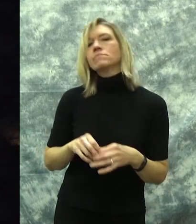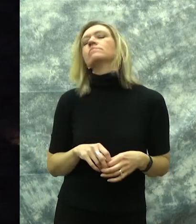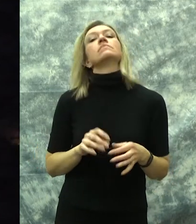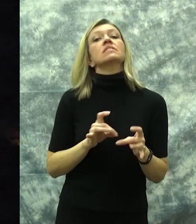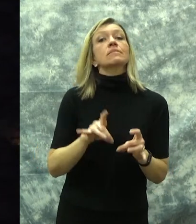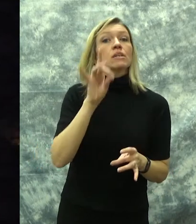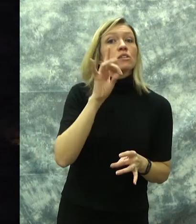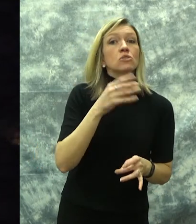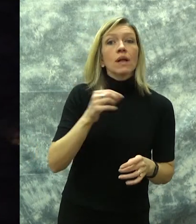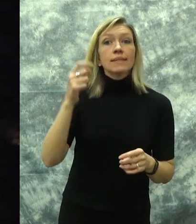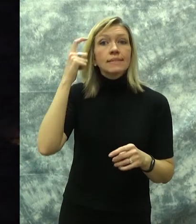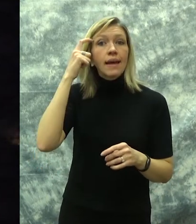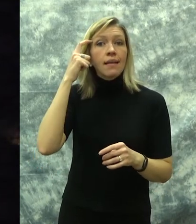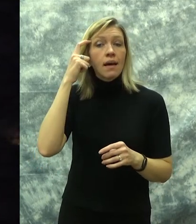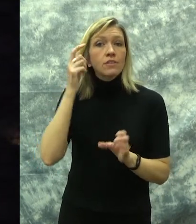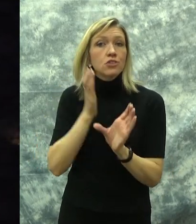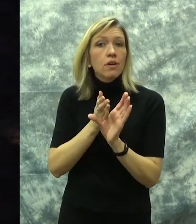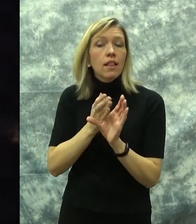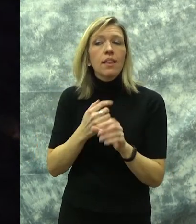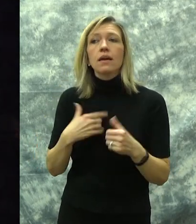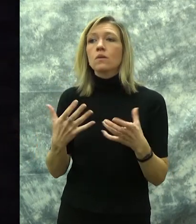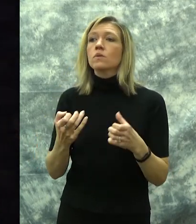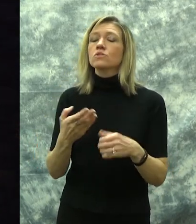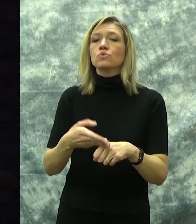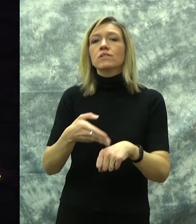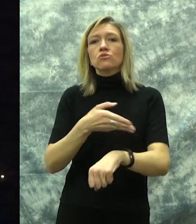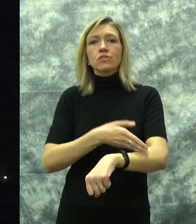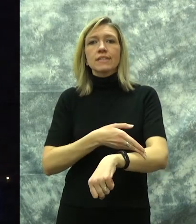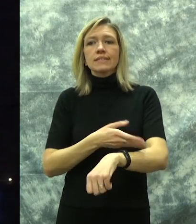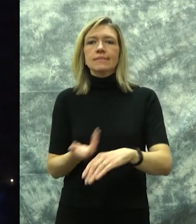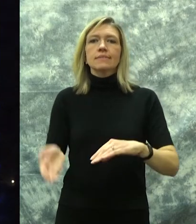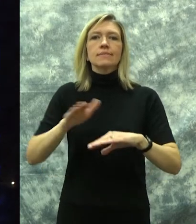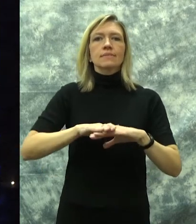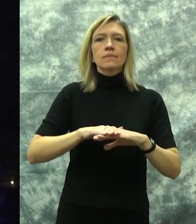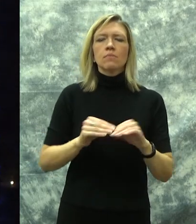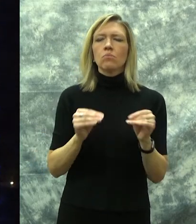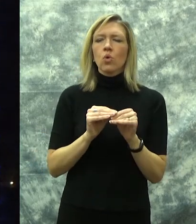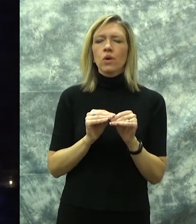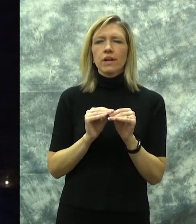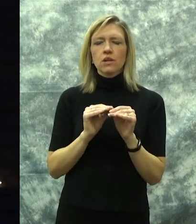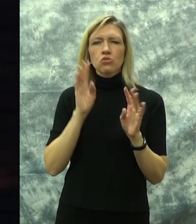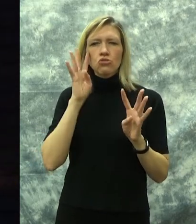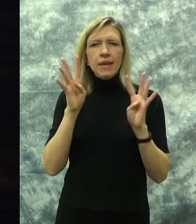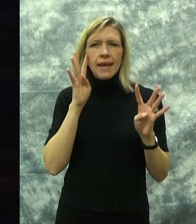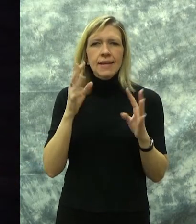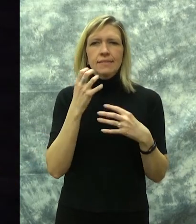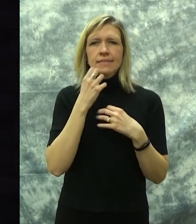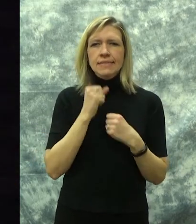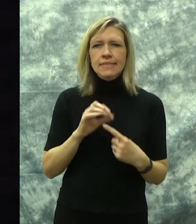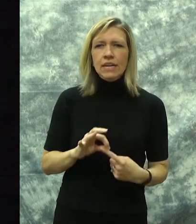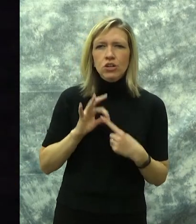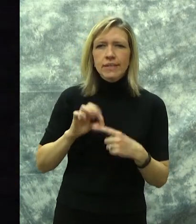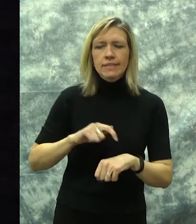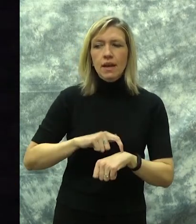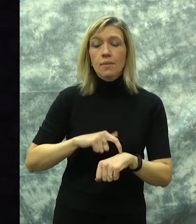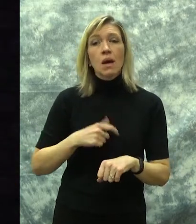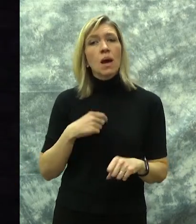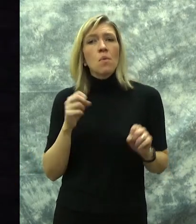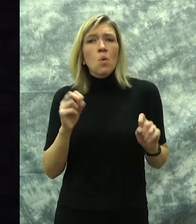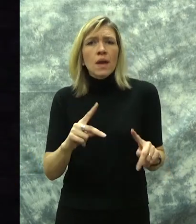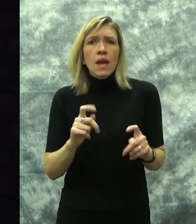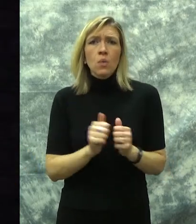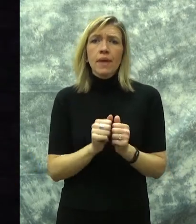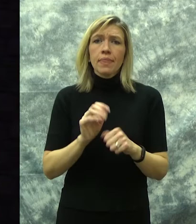want to increase creative, sacred time. Yes. I'm okay being busy. I love being busy, but for every stitch